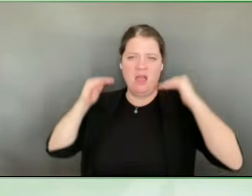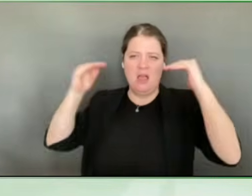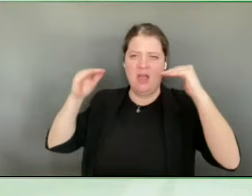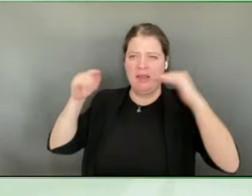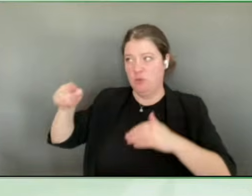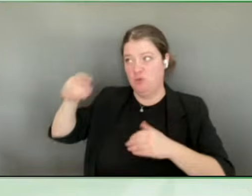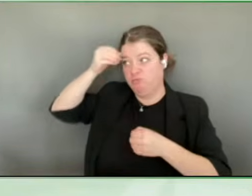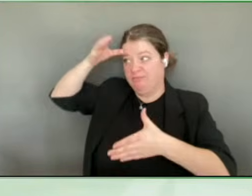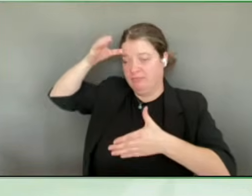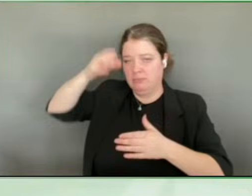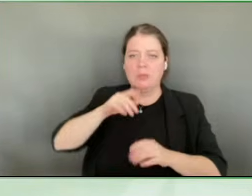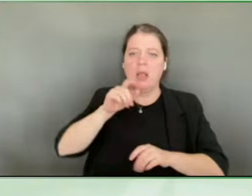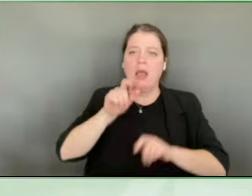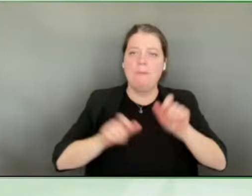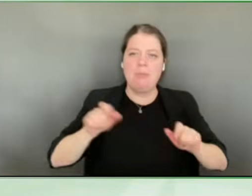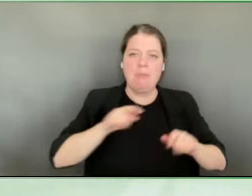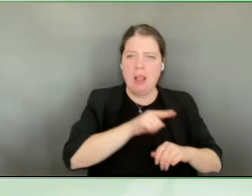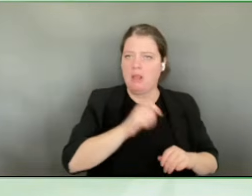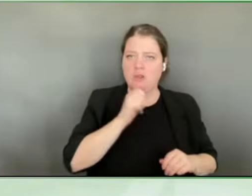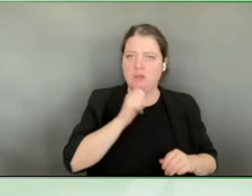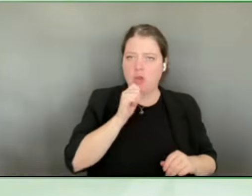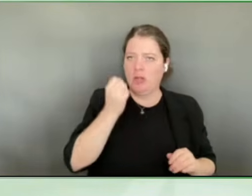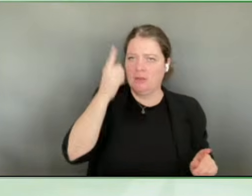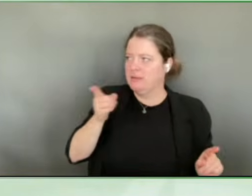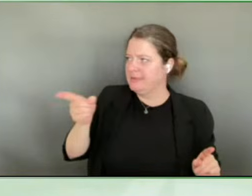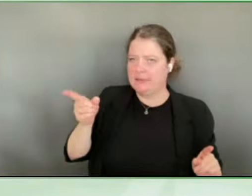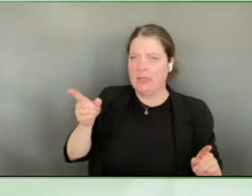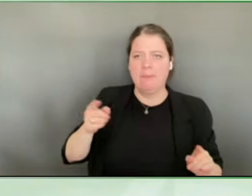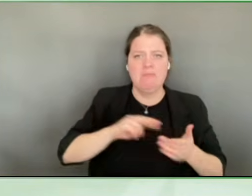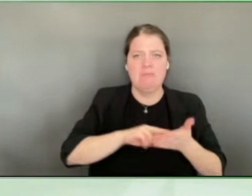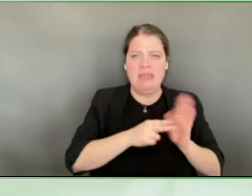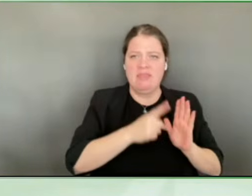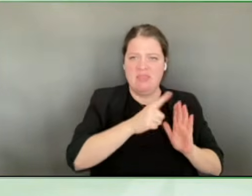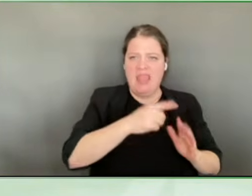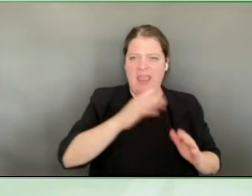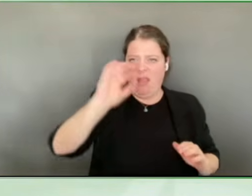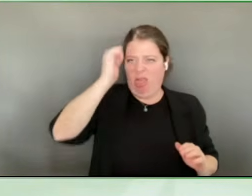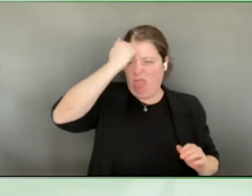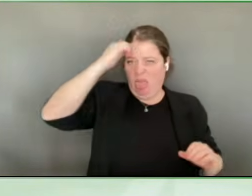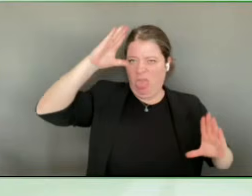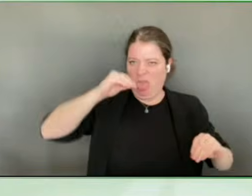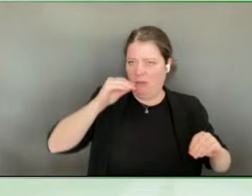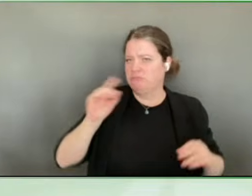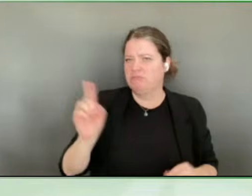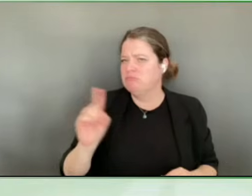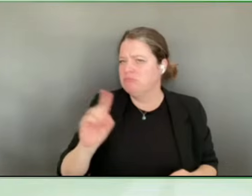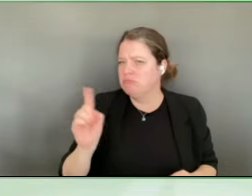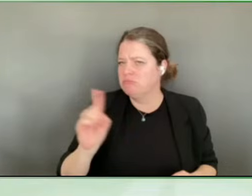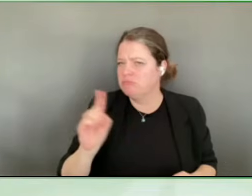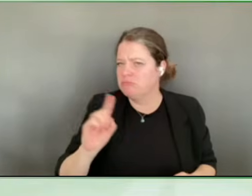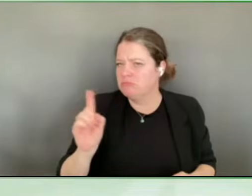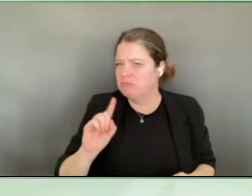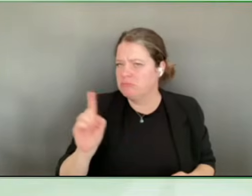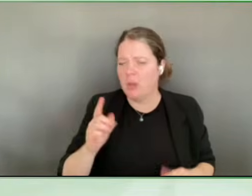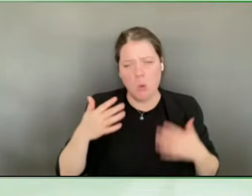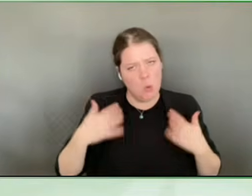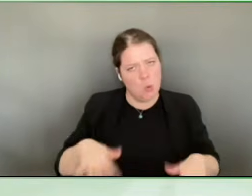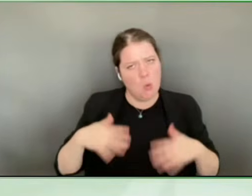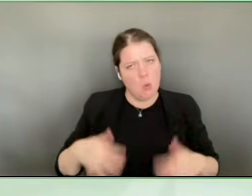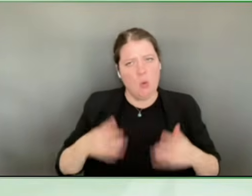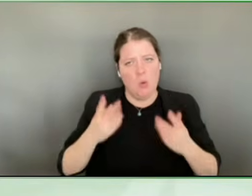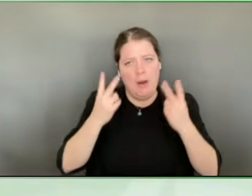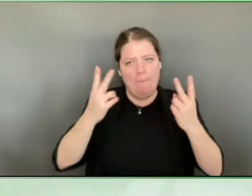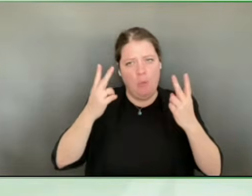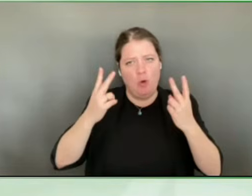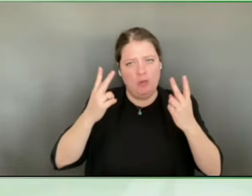don't understand what is happening in the conversation. So it's very easy to presume because somebody